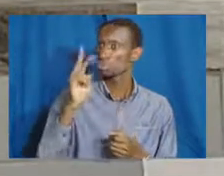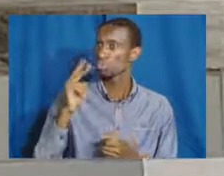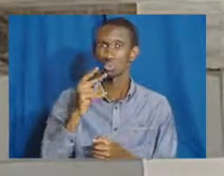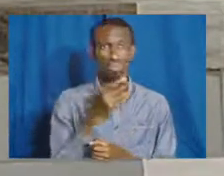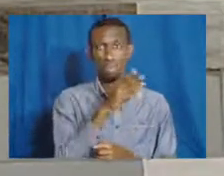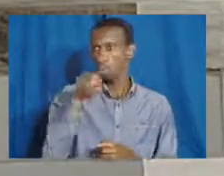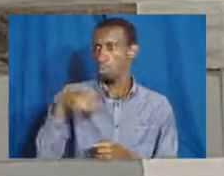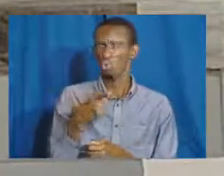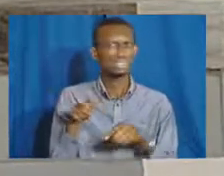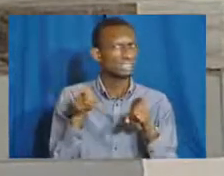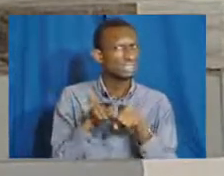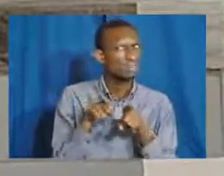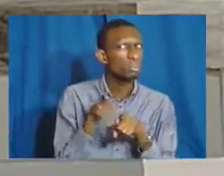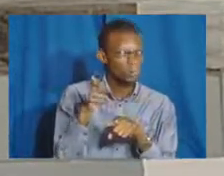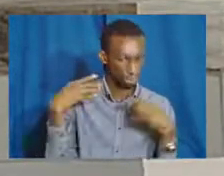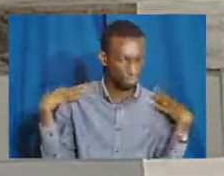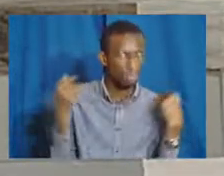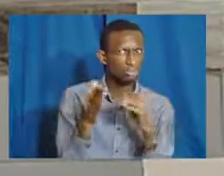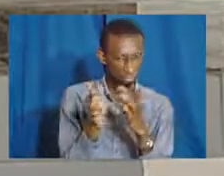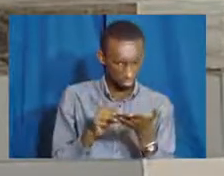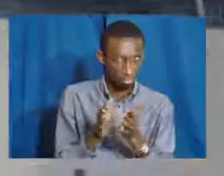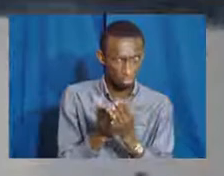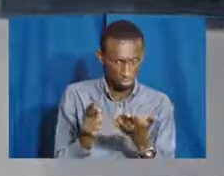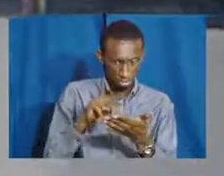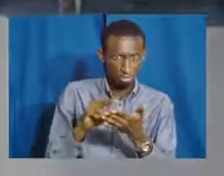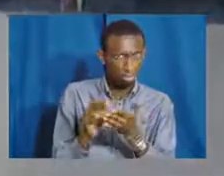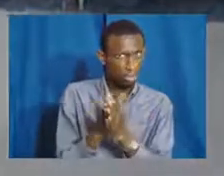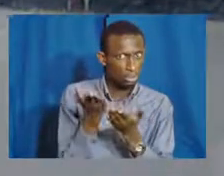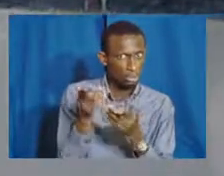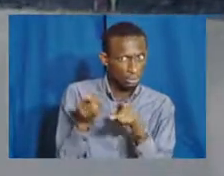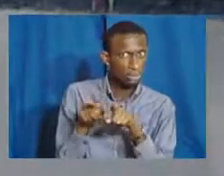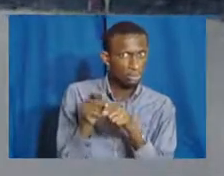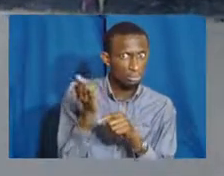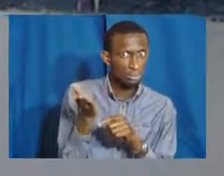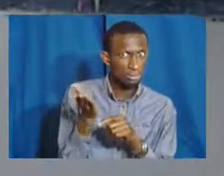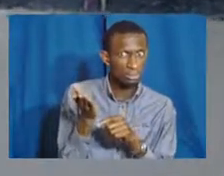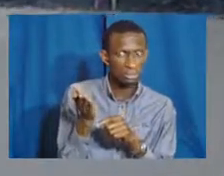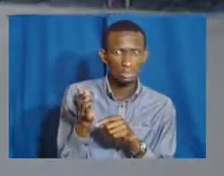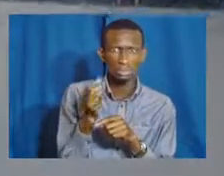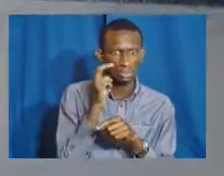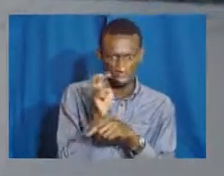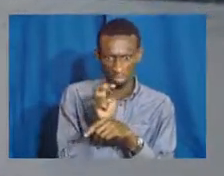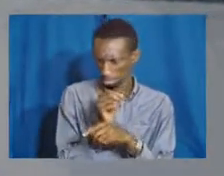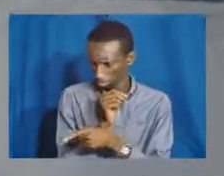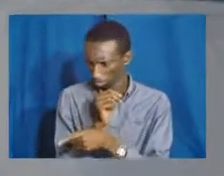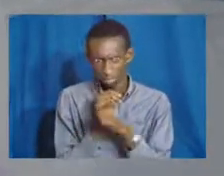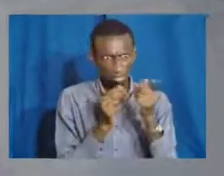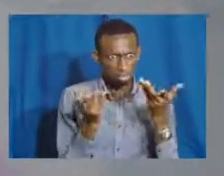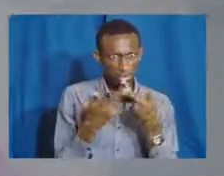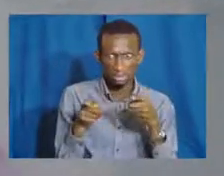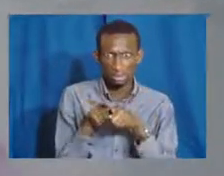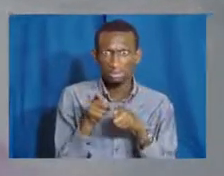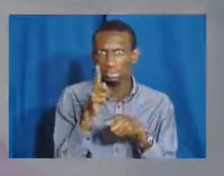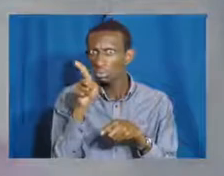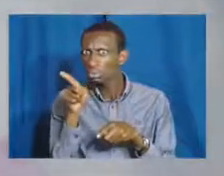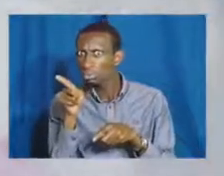to yours? Check your answers and compare these ones on chalkboard. Are they the same?